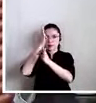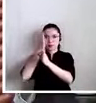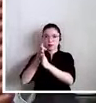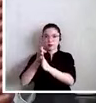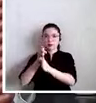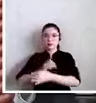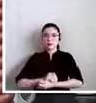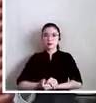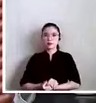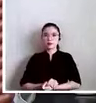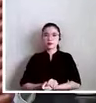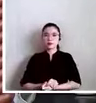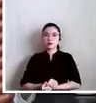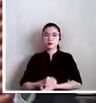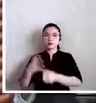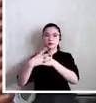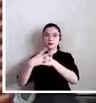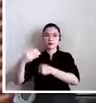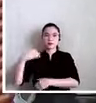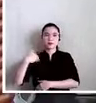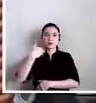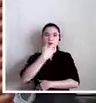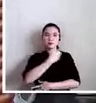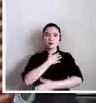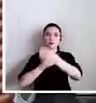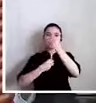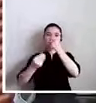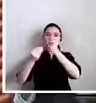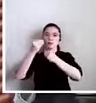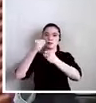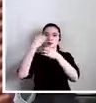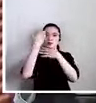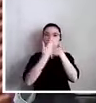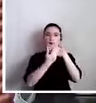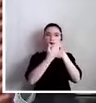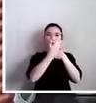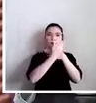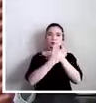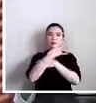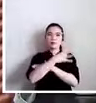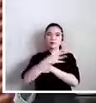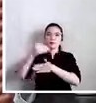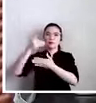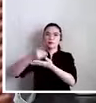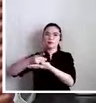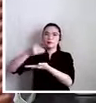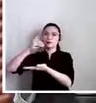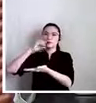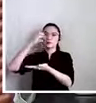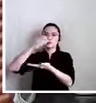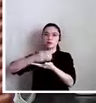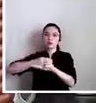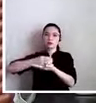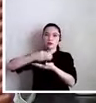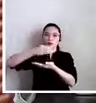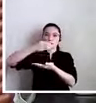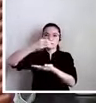When we hear this bread and drink this cup,